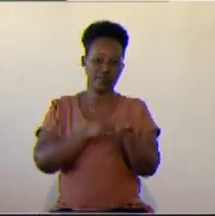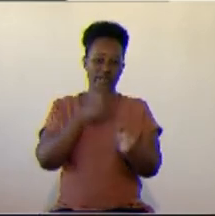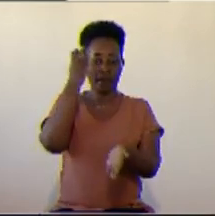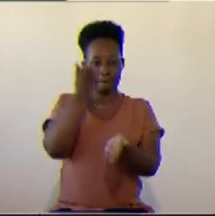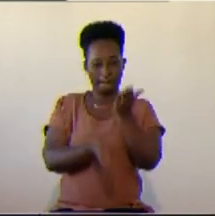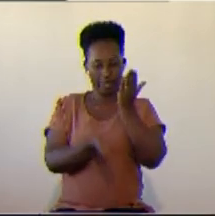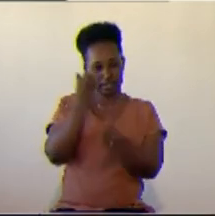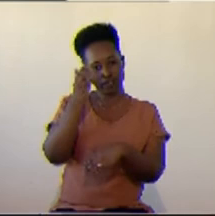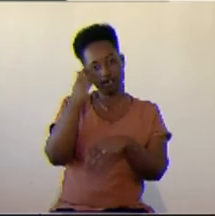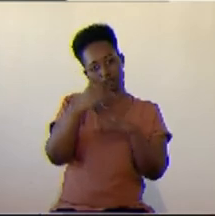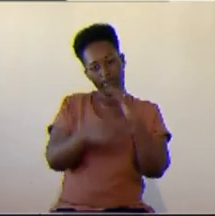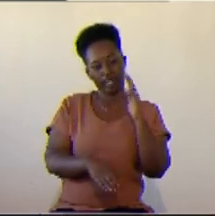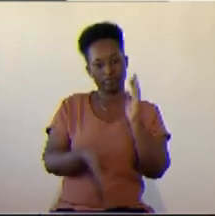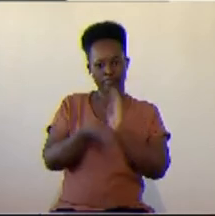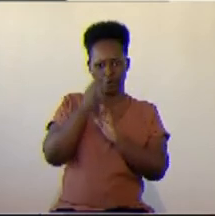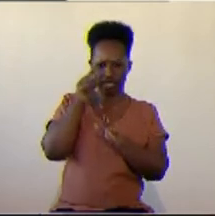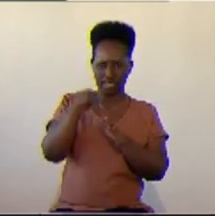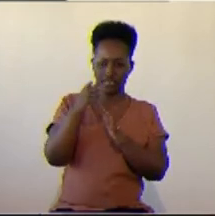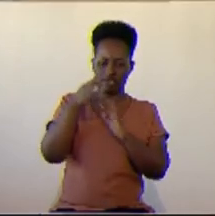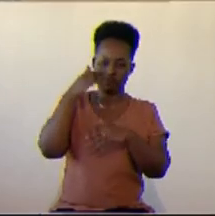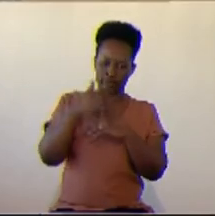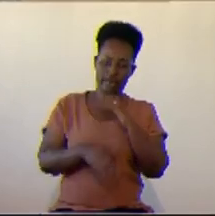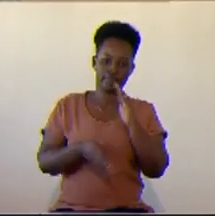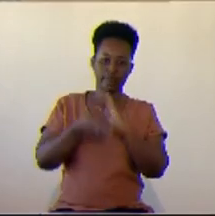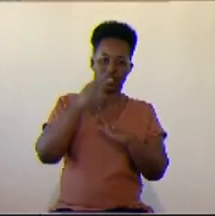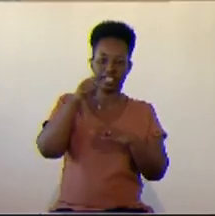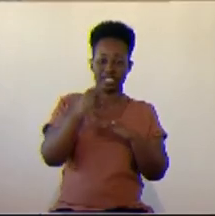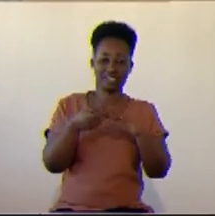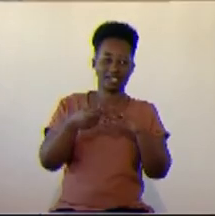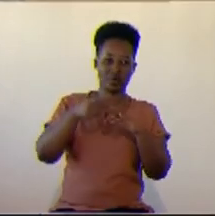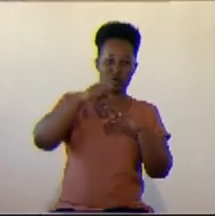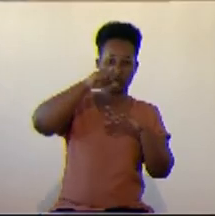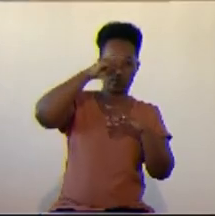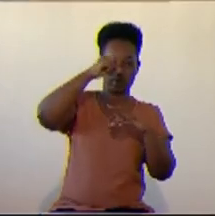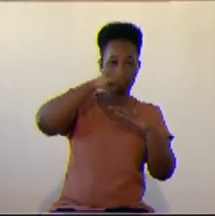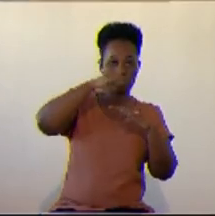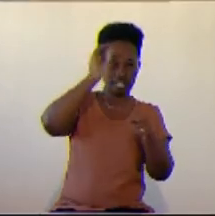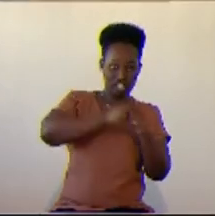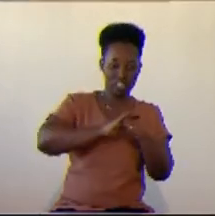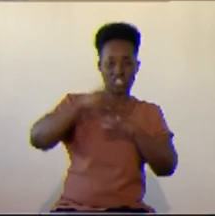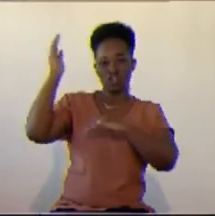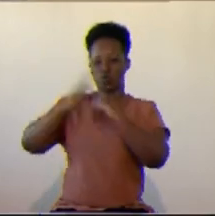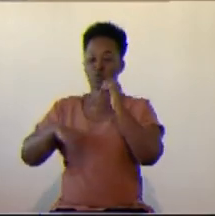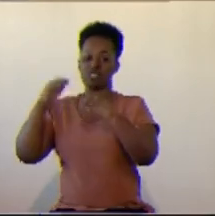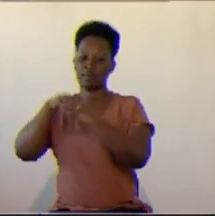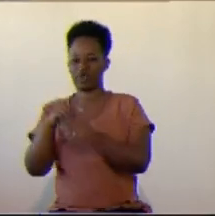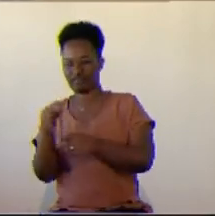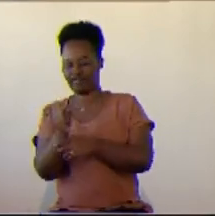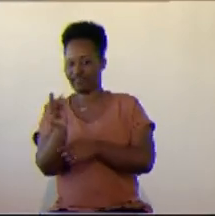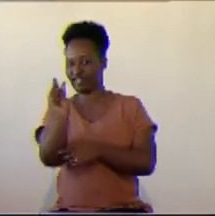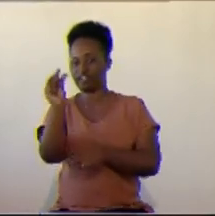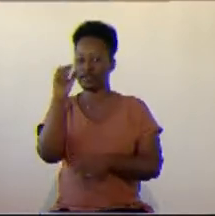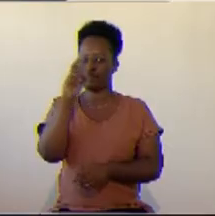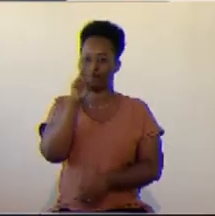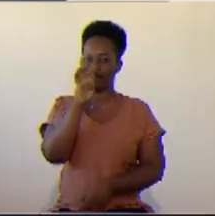blood pressure, you'll see that the blood pressure is greater in the arteries than in the veins. And the pressure